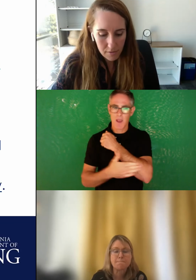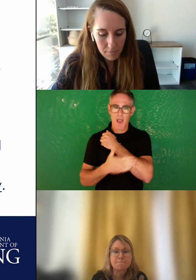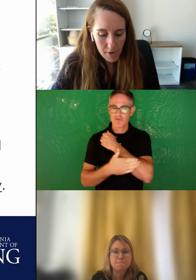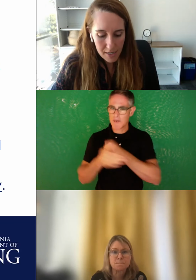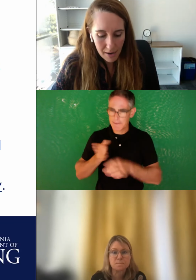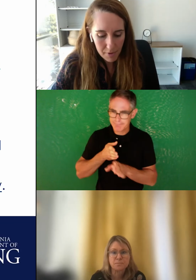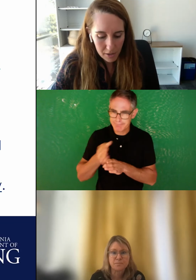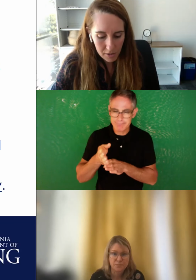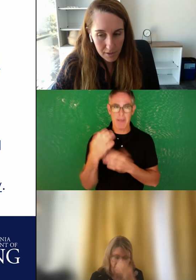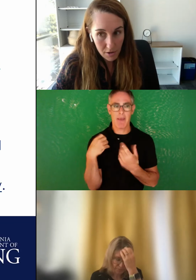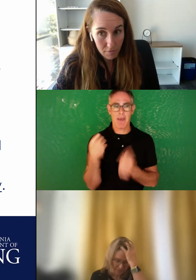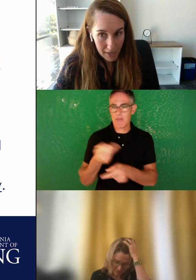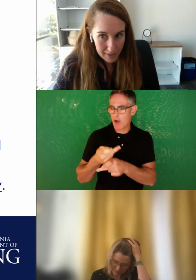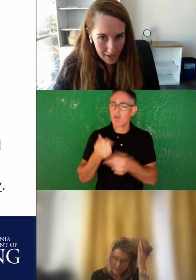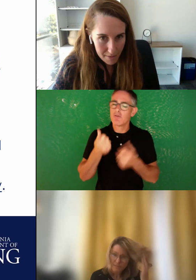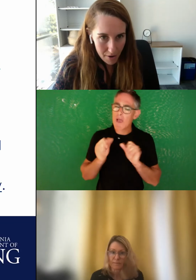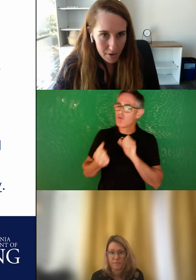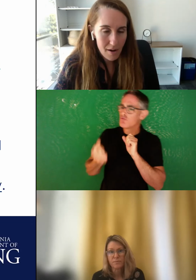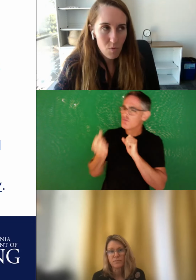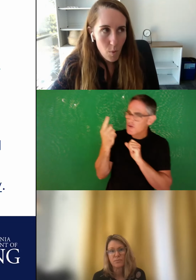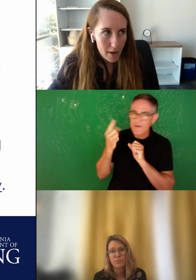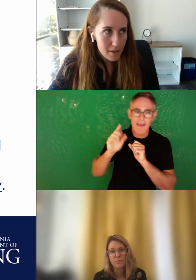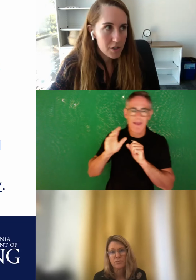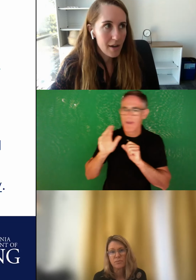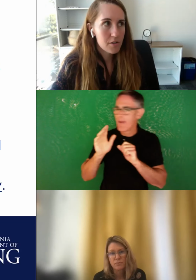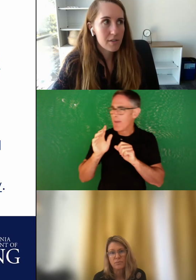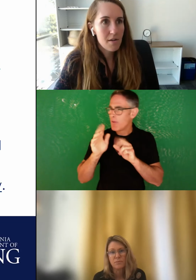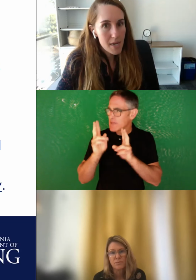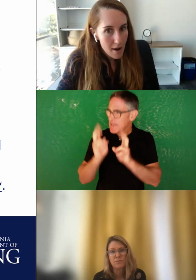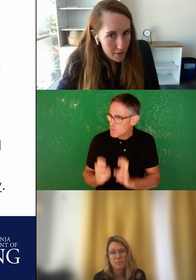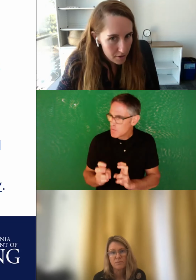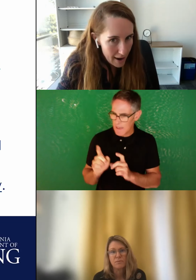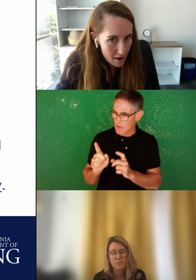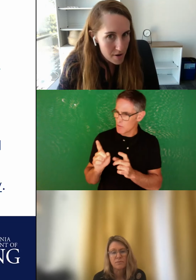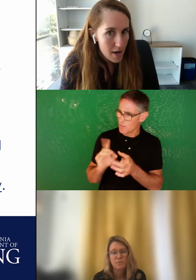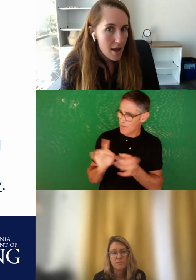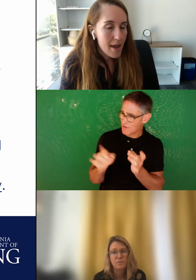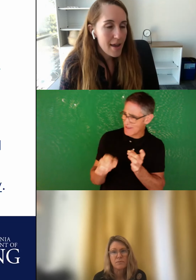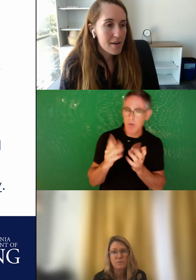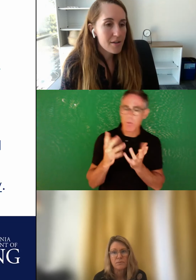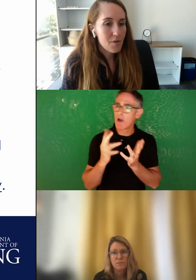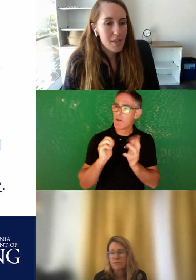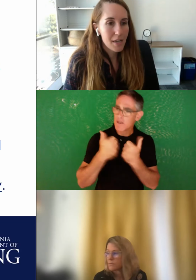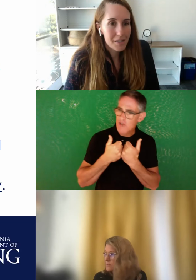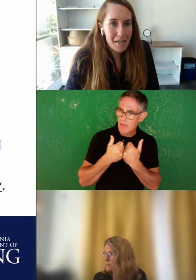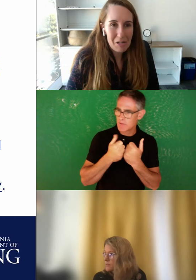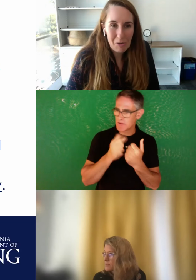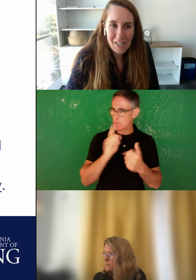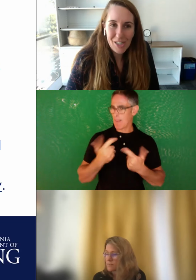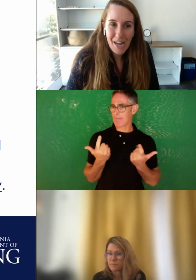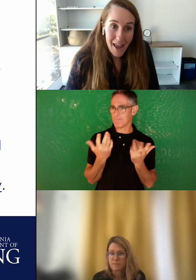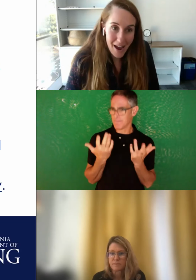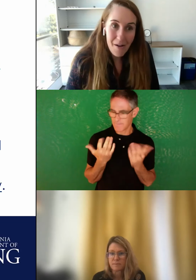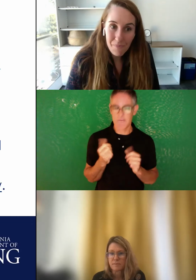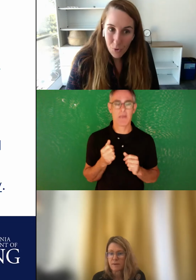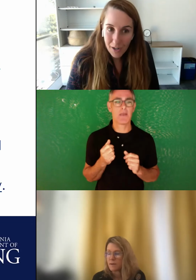these in-depth issues that you're raising about kind of what the challenges can be on the ground and the extent to